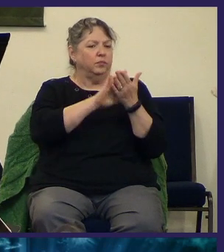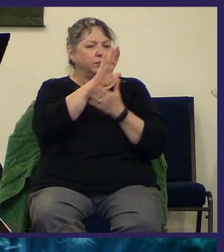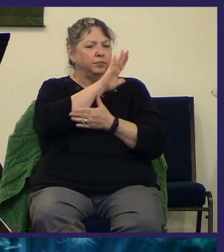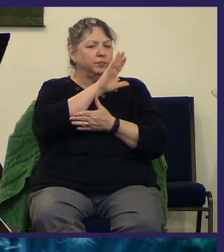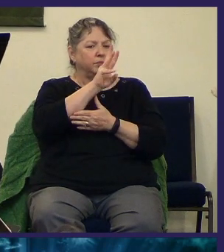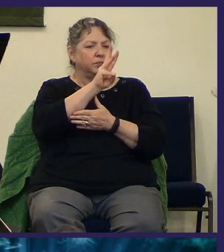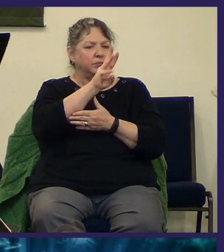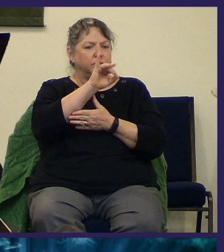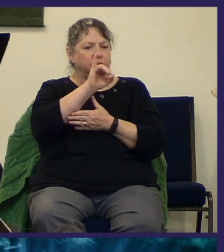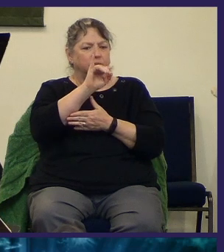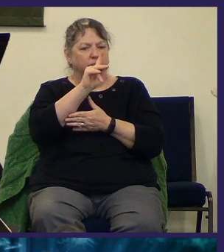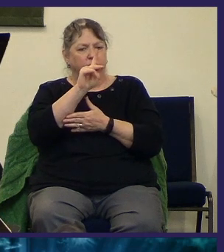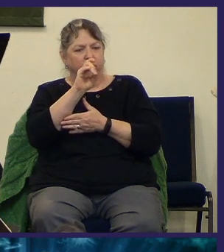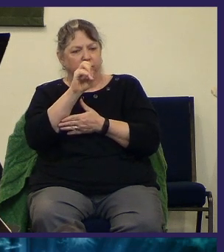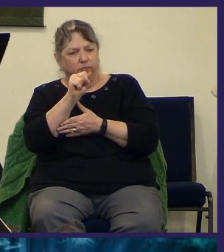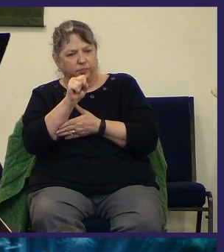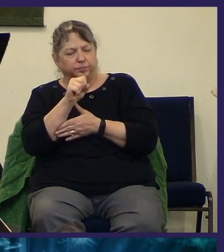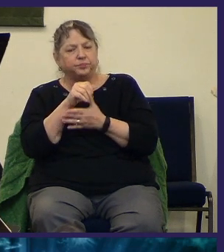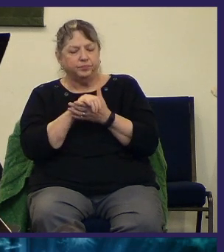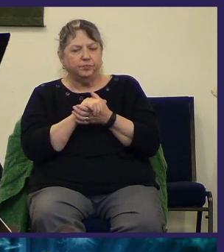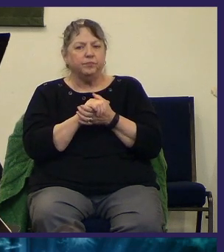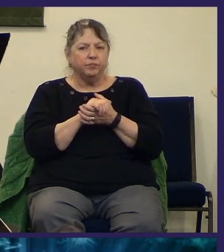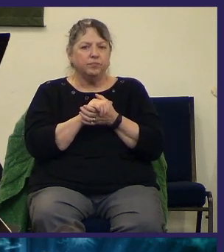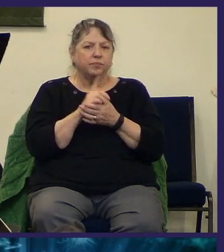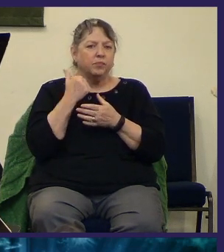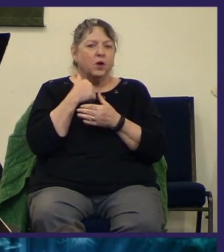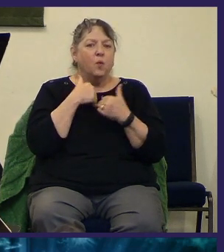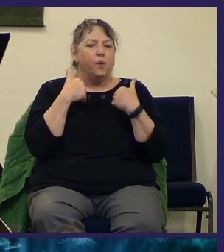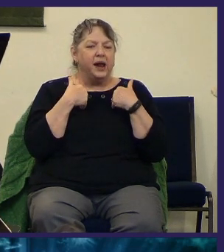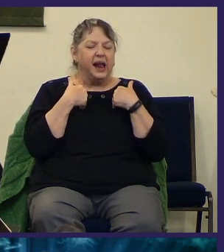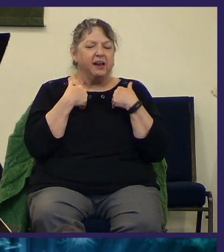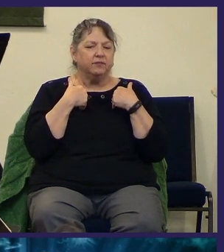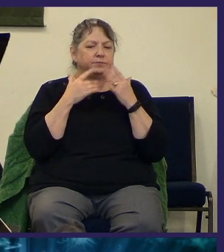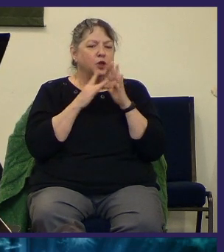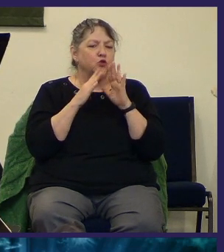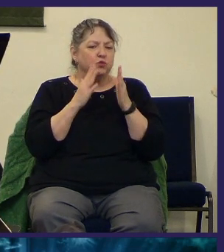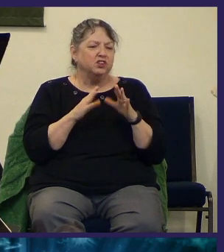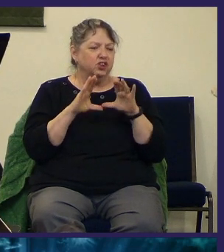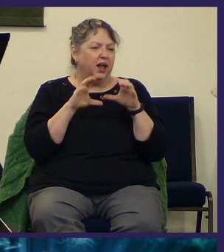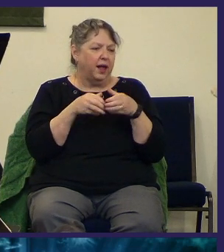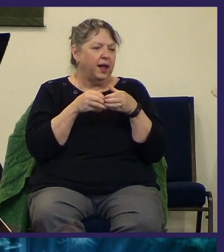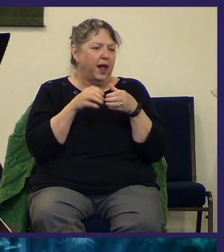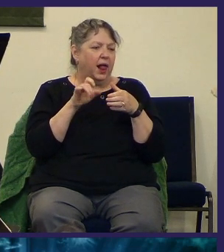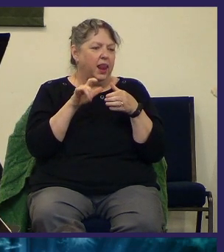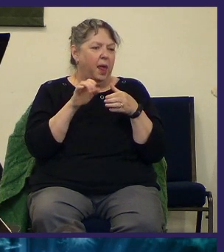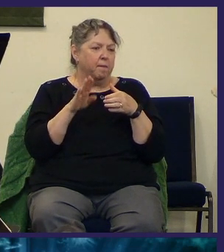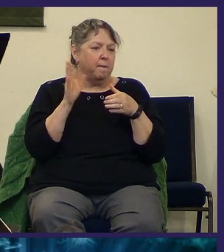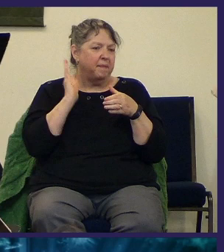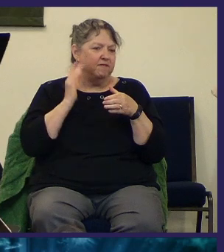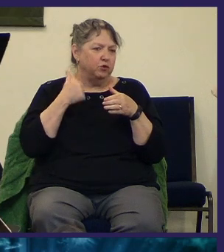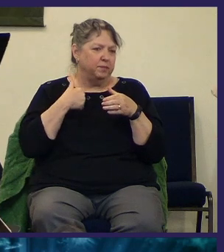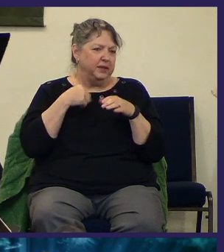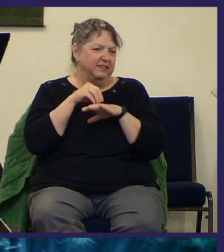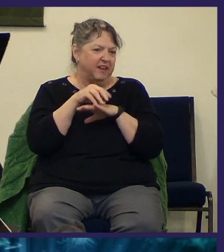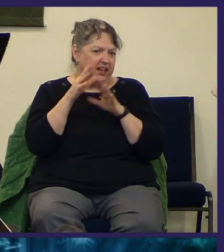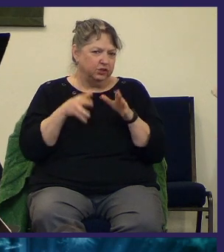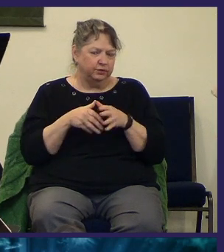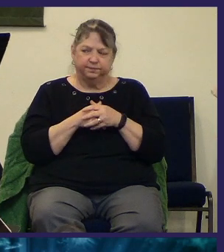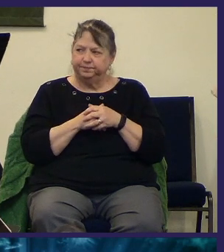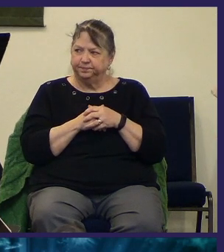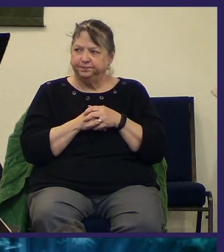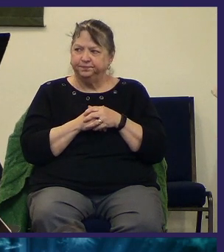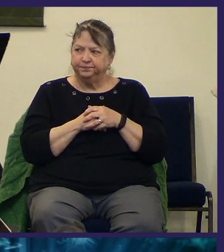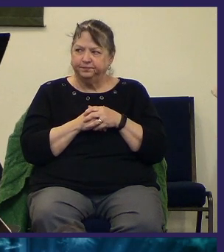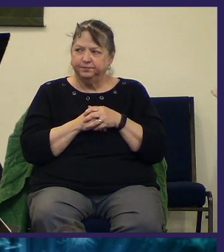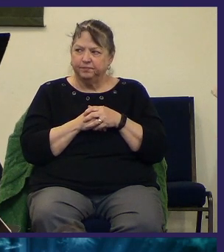we have a christian fellowship club and i have the privilege of being the advisor for that christian fellowship club and